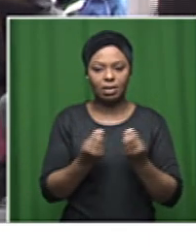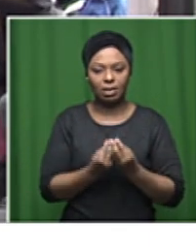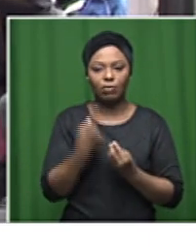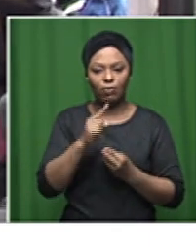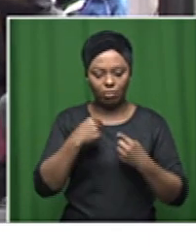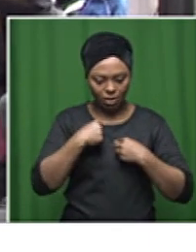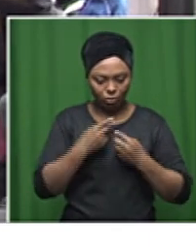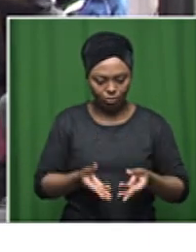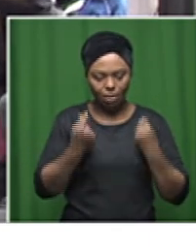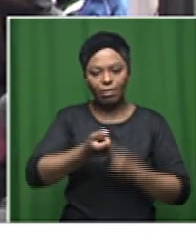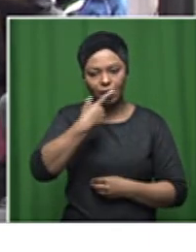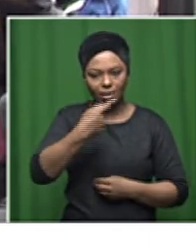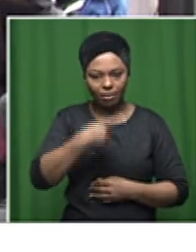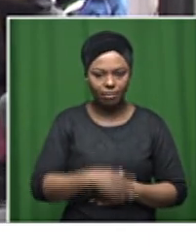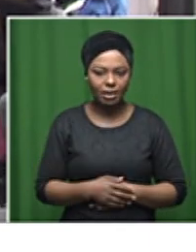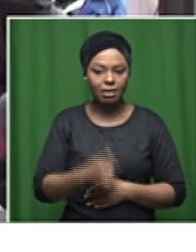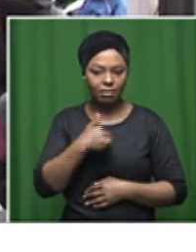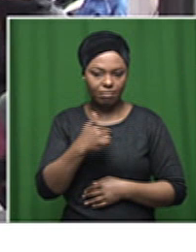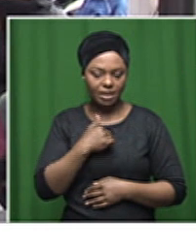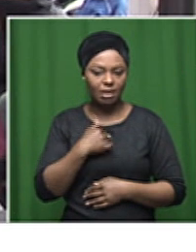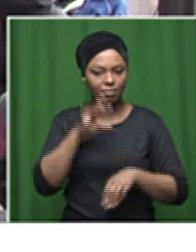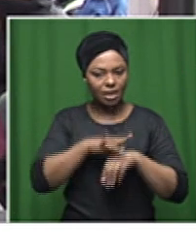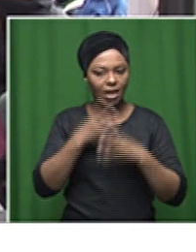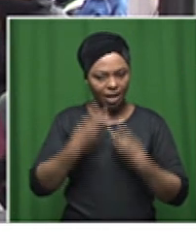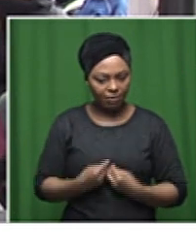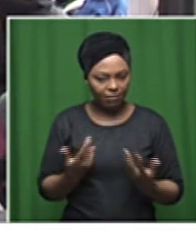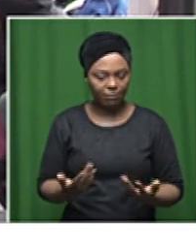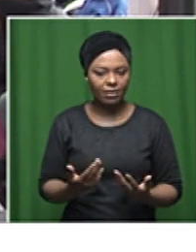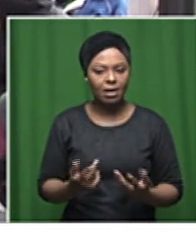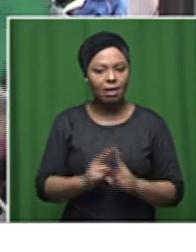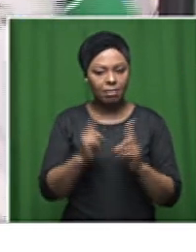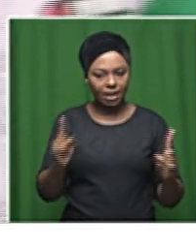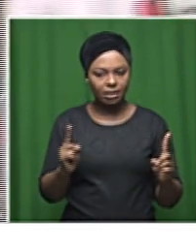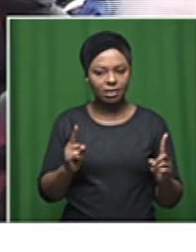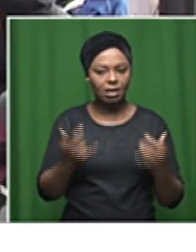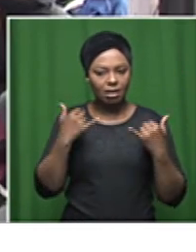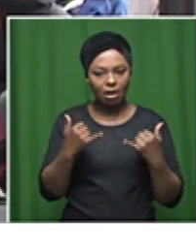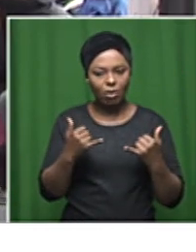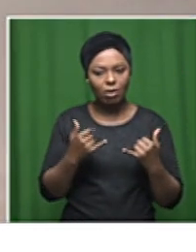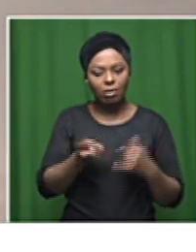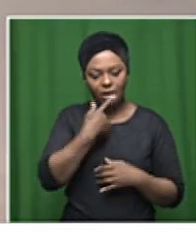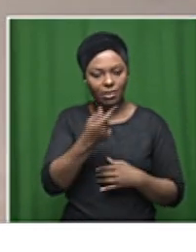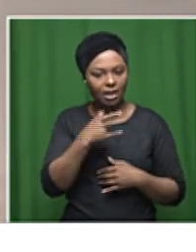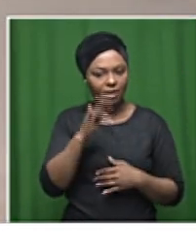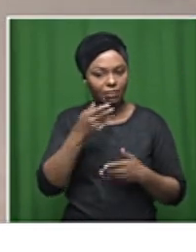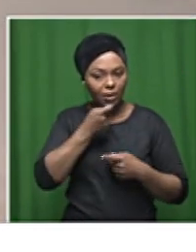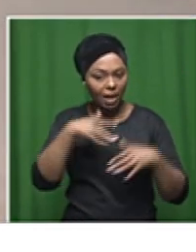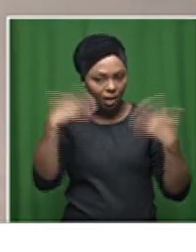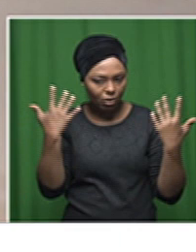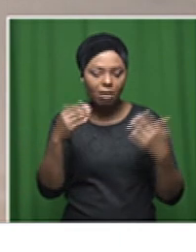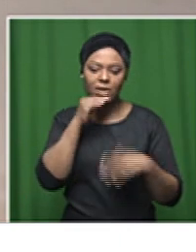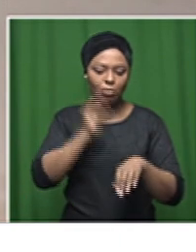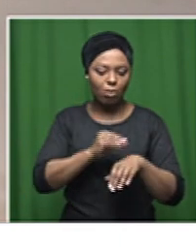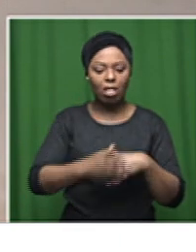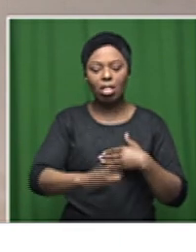treated. I'm a high blood pressure patient, so I've got a chronic disorder. If I don't use my medication, then I'm going to have problems. And